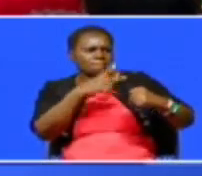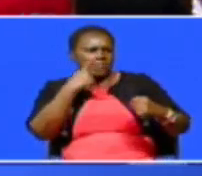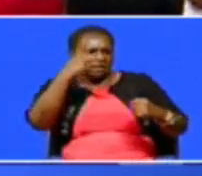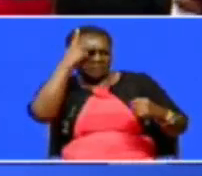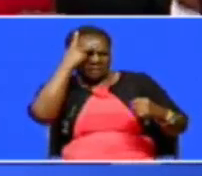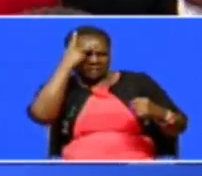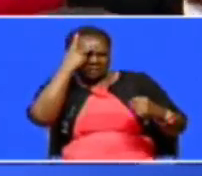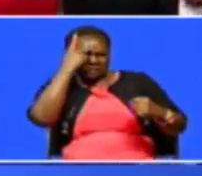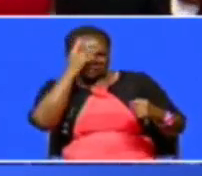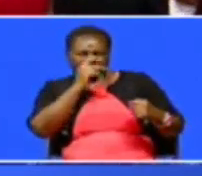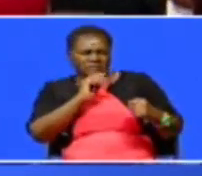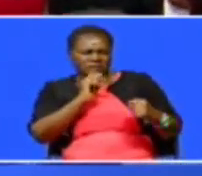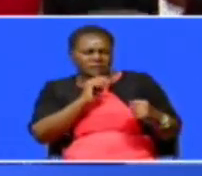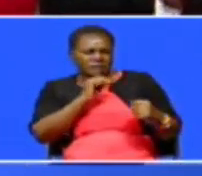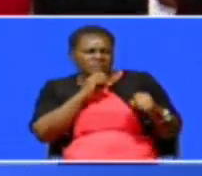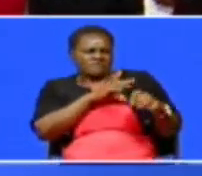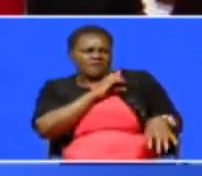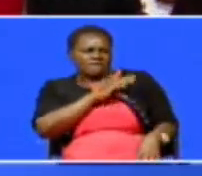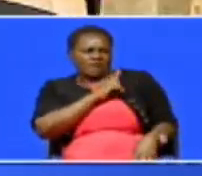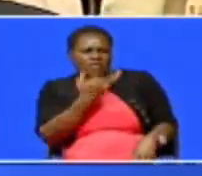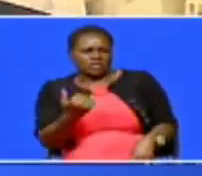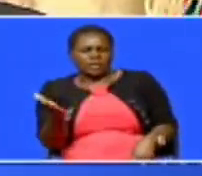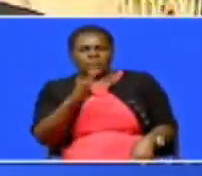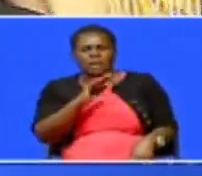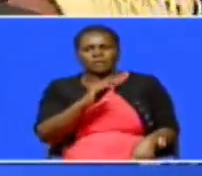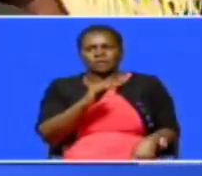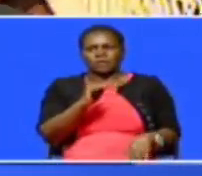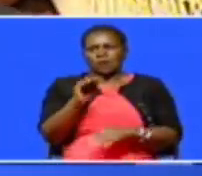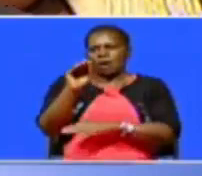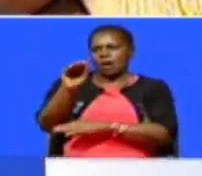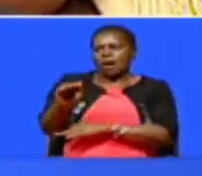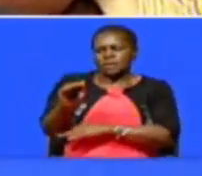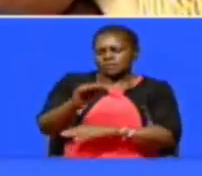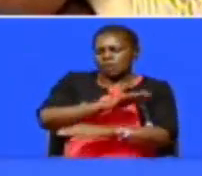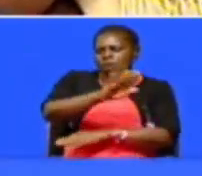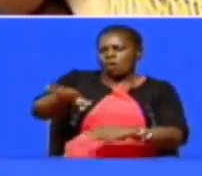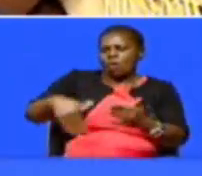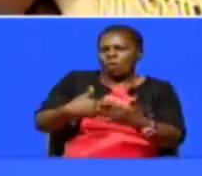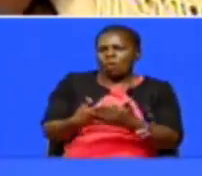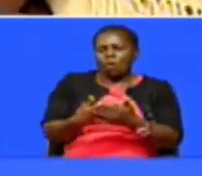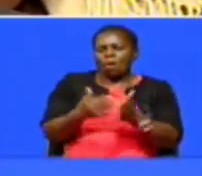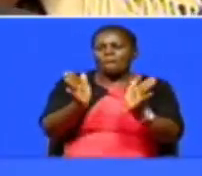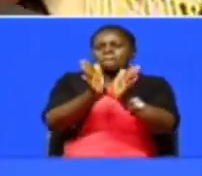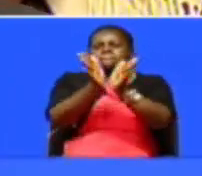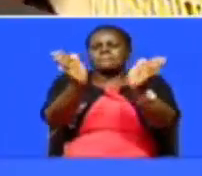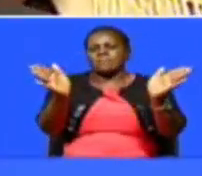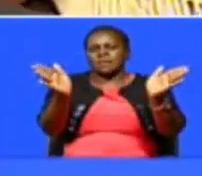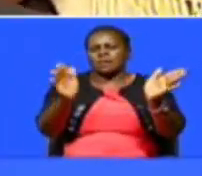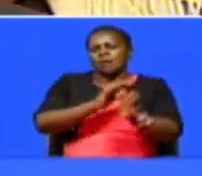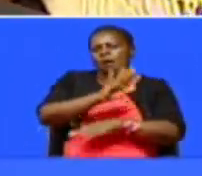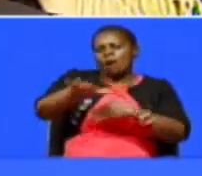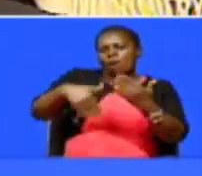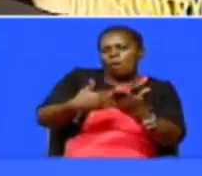expressed reservations about sending their children back to school. We urge and call upon all citizens and